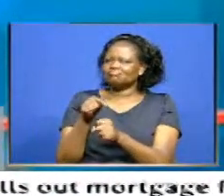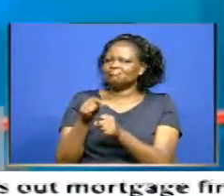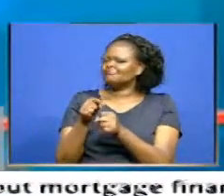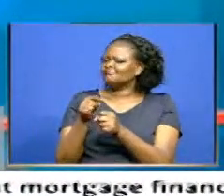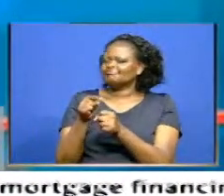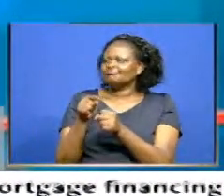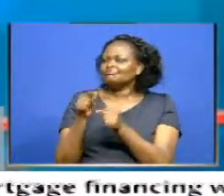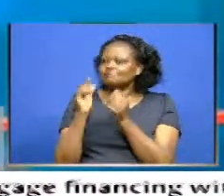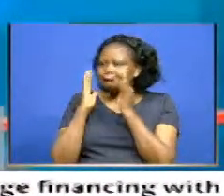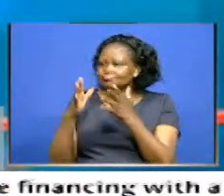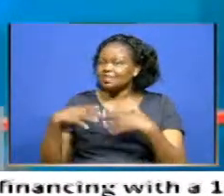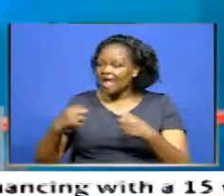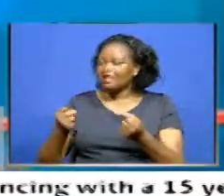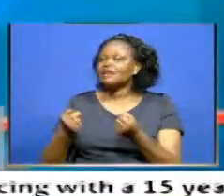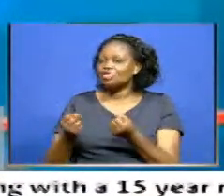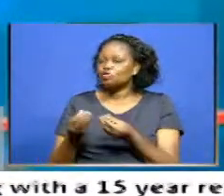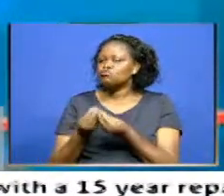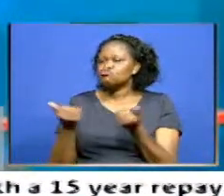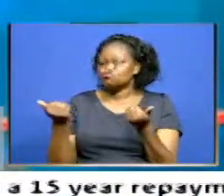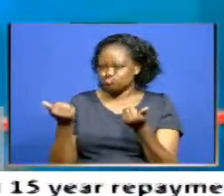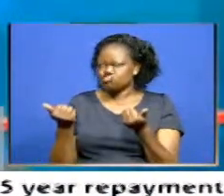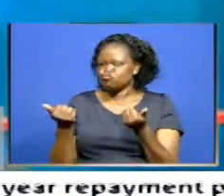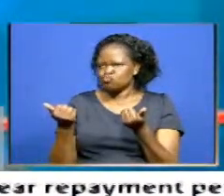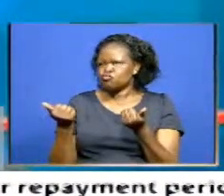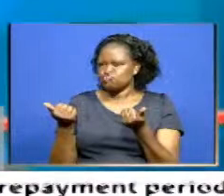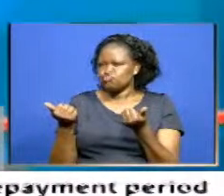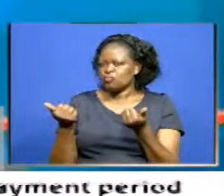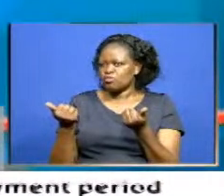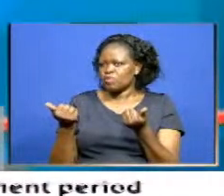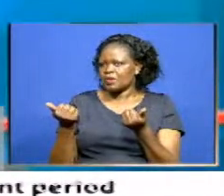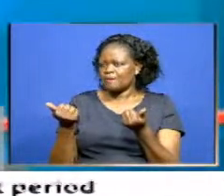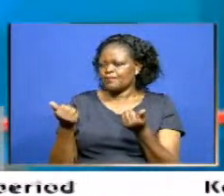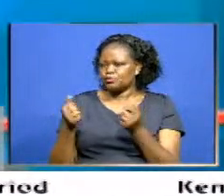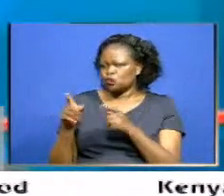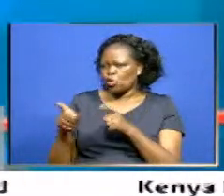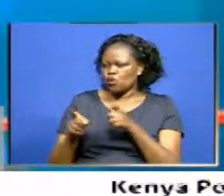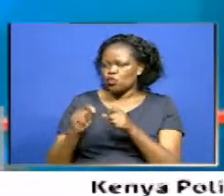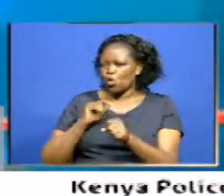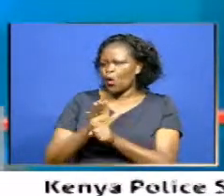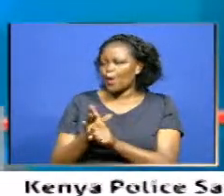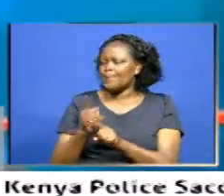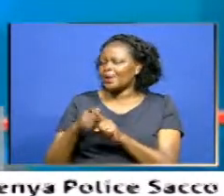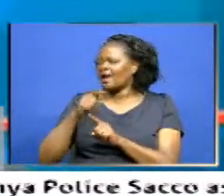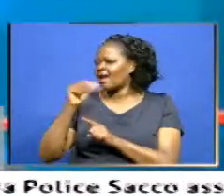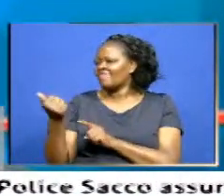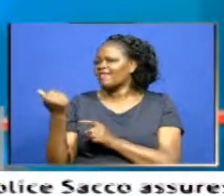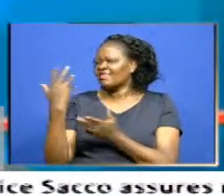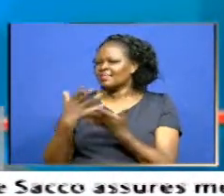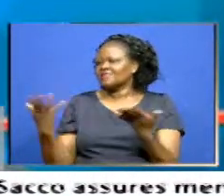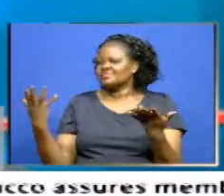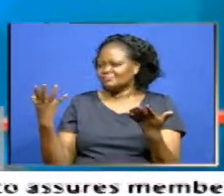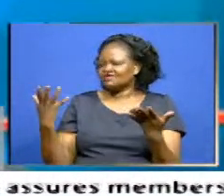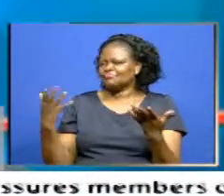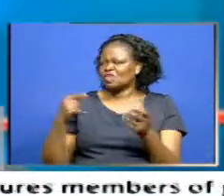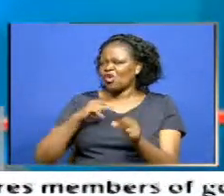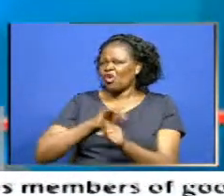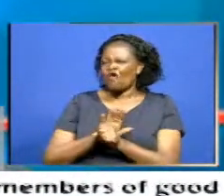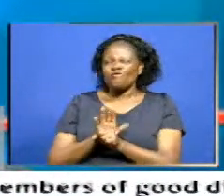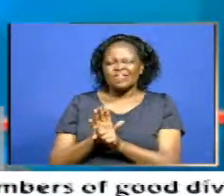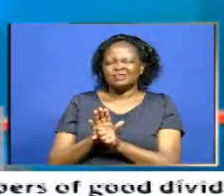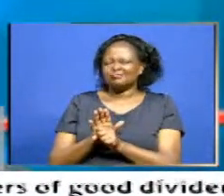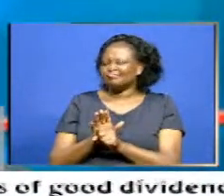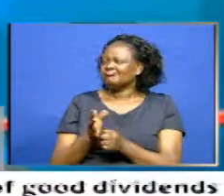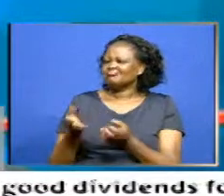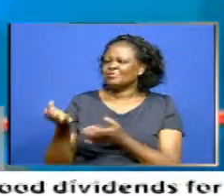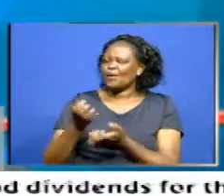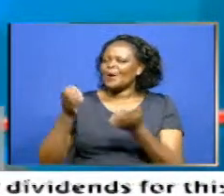health response, which validly so, because we need to contain the pandemic. But the other element of COVID-19 has been the economic